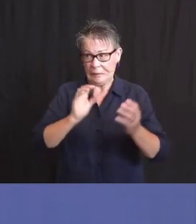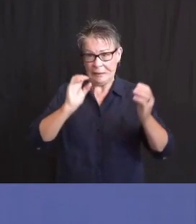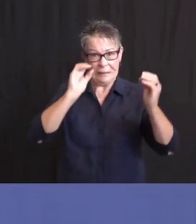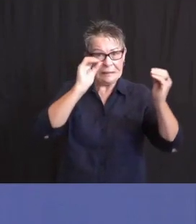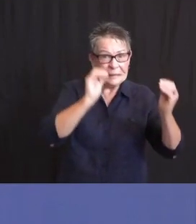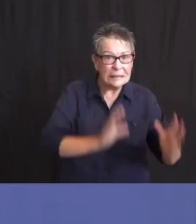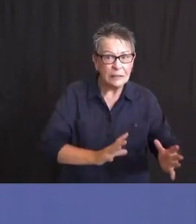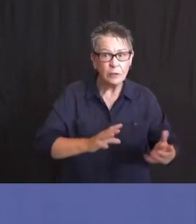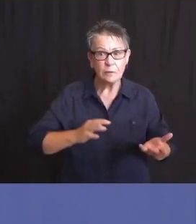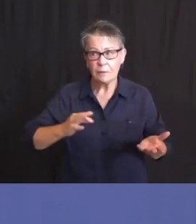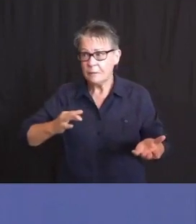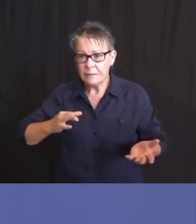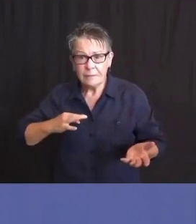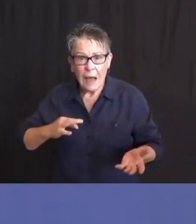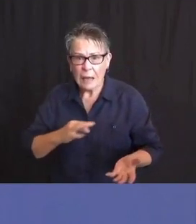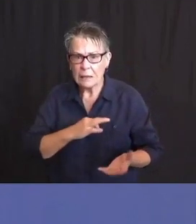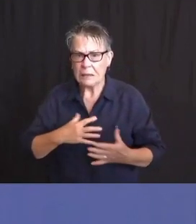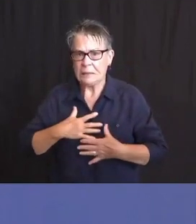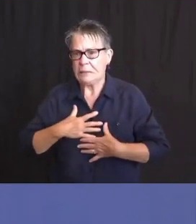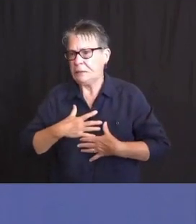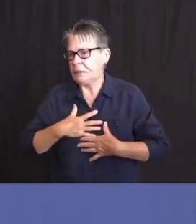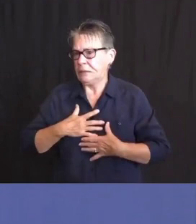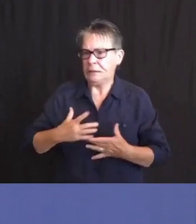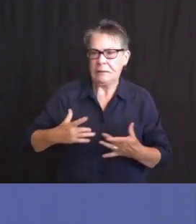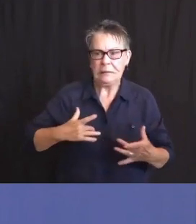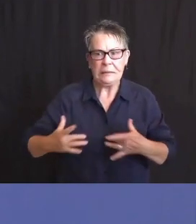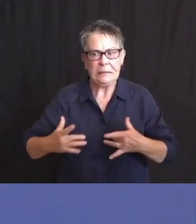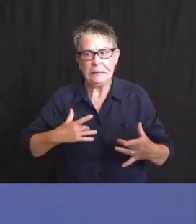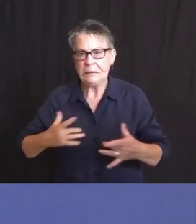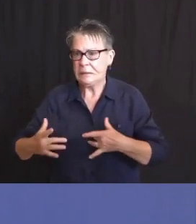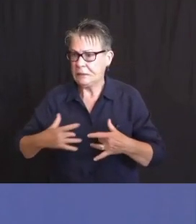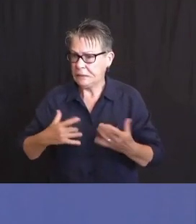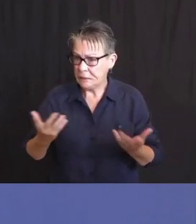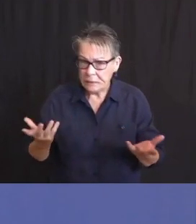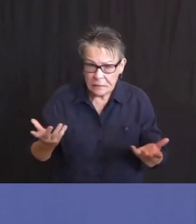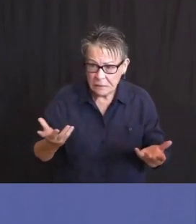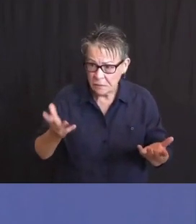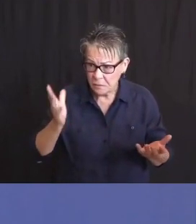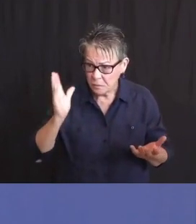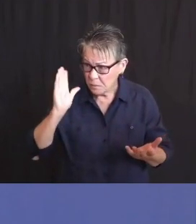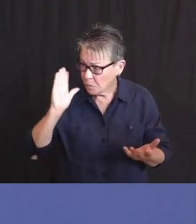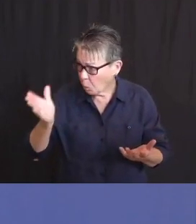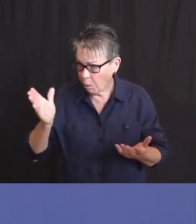and school workers the option of working remotely, as you gave that option to parents for their